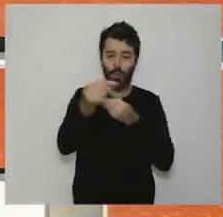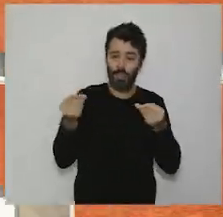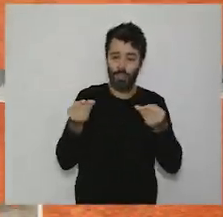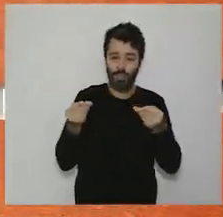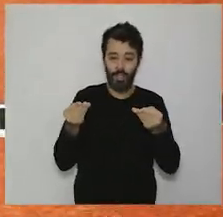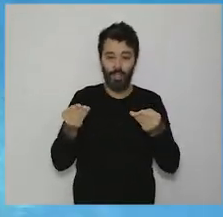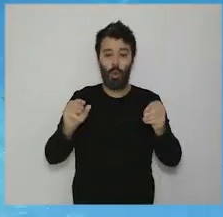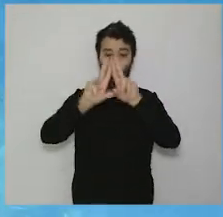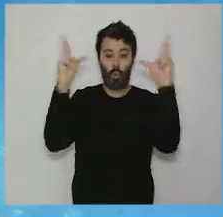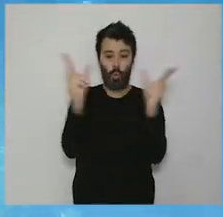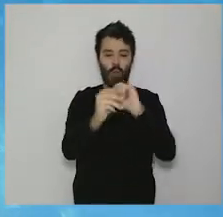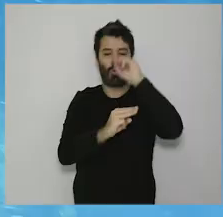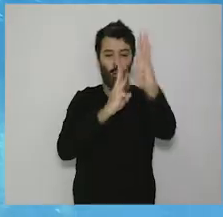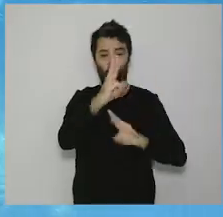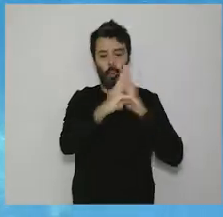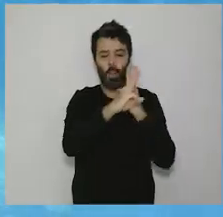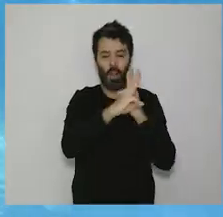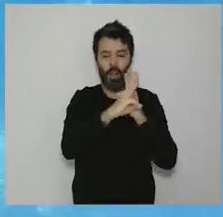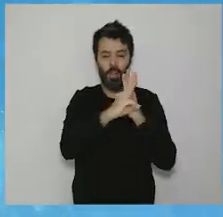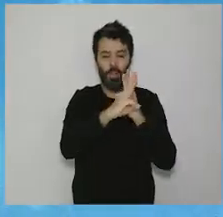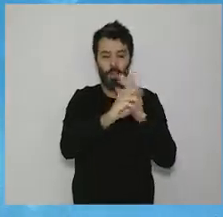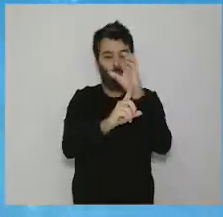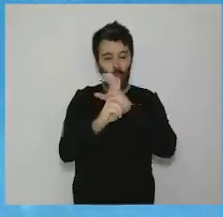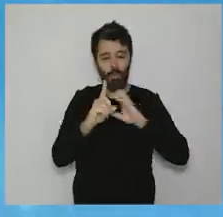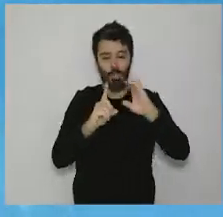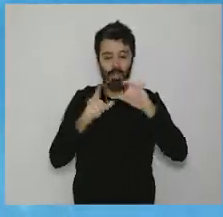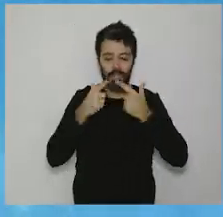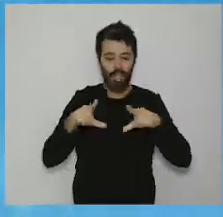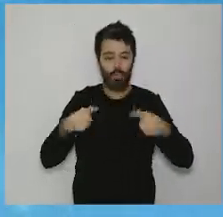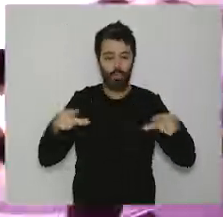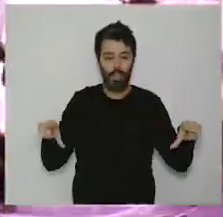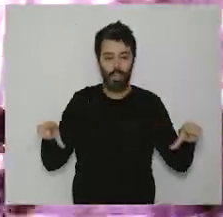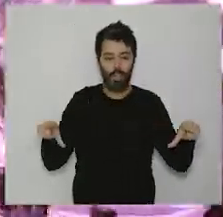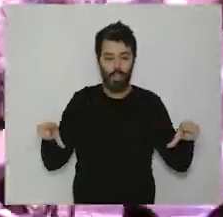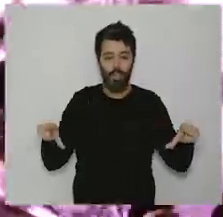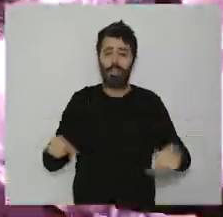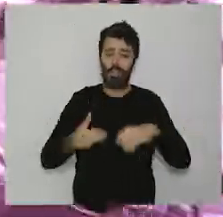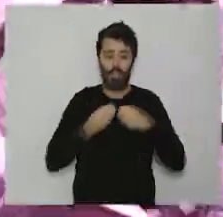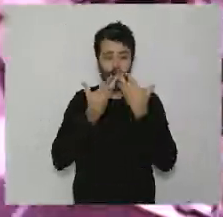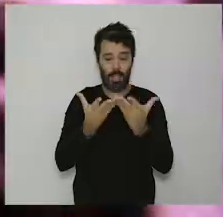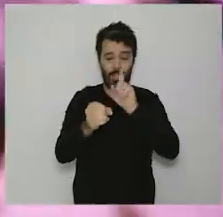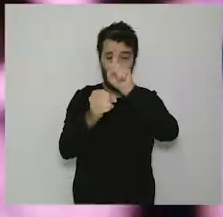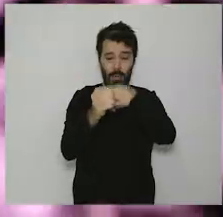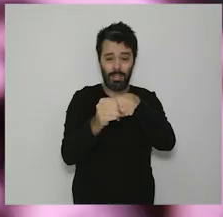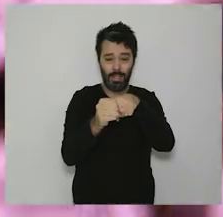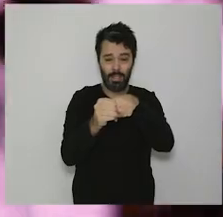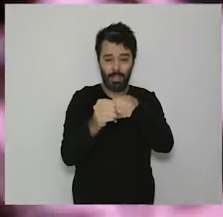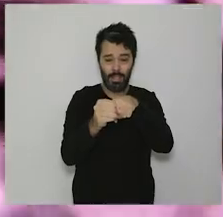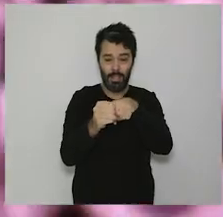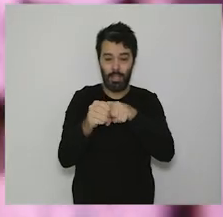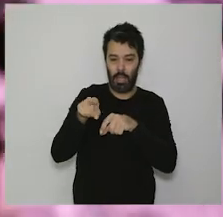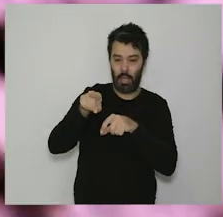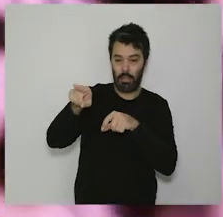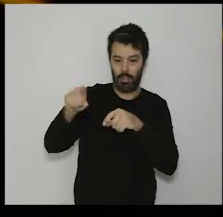A Tower of Babel, but one that retains a unique language and does not collapse.